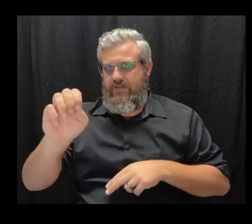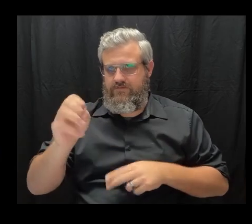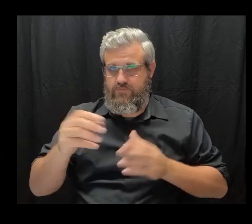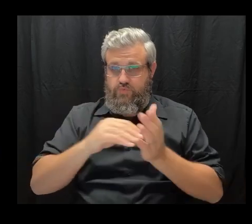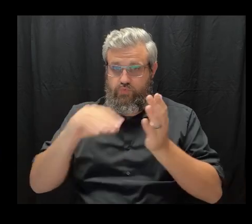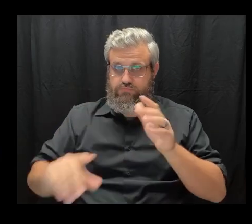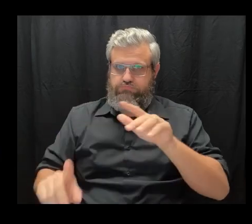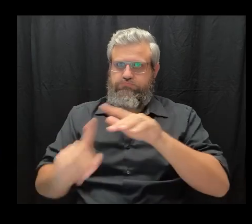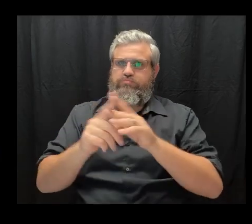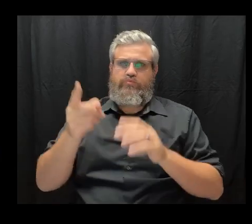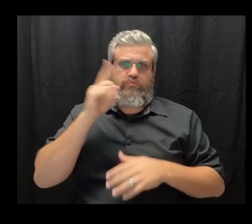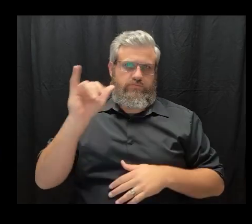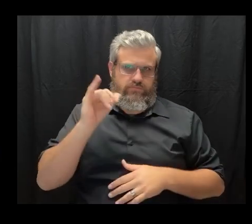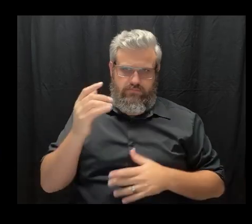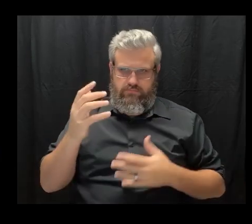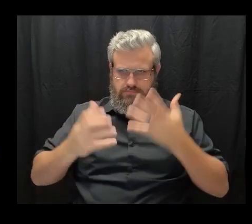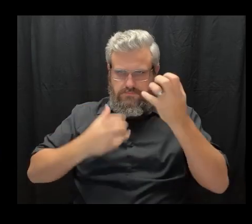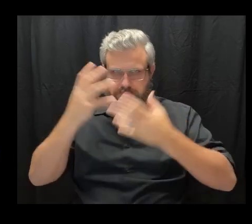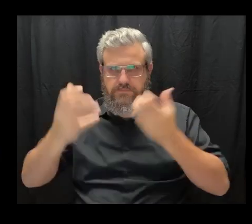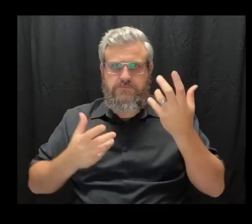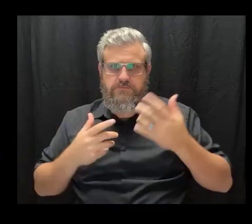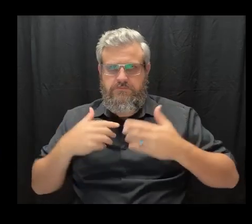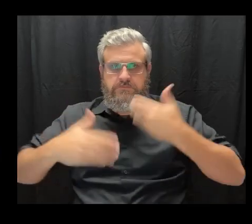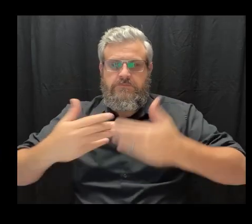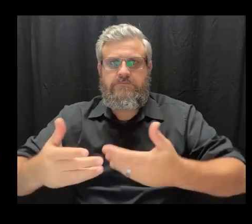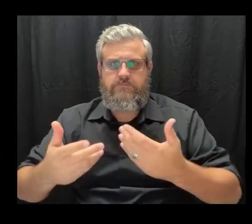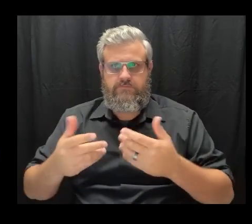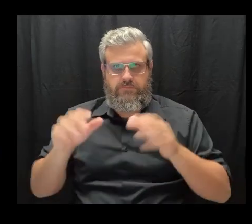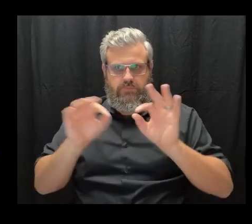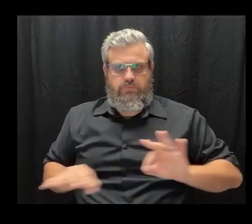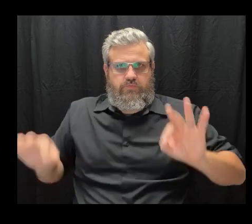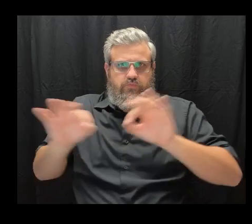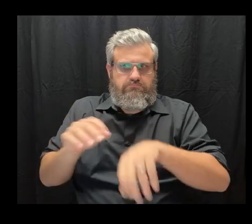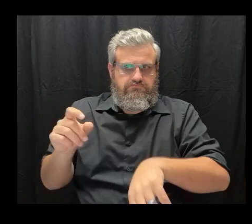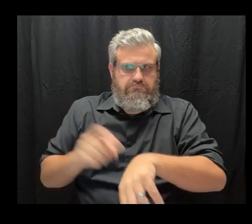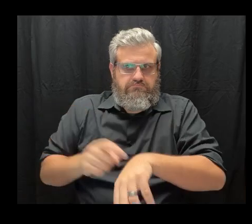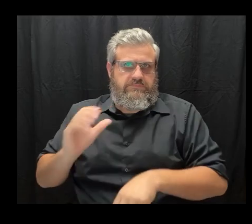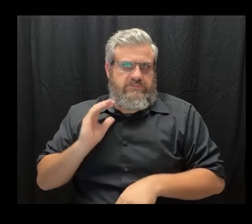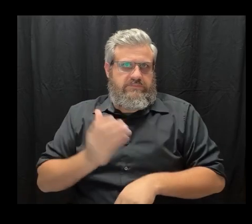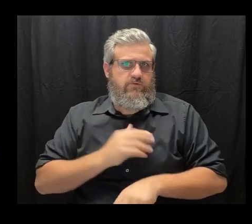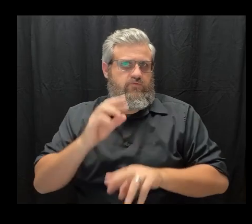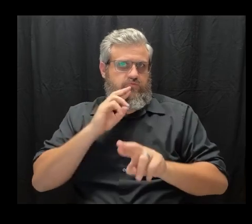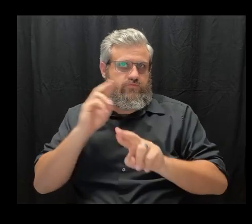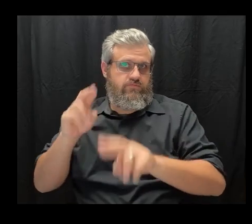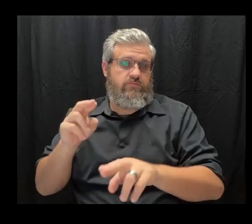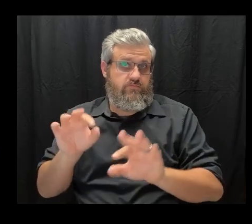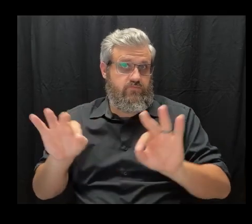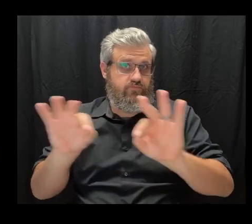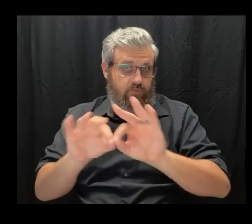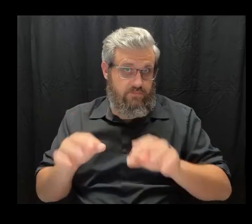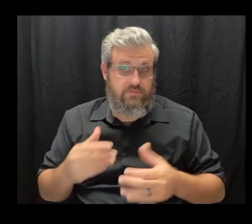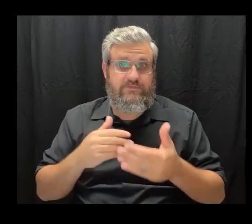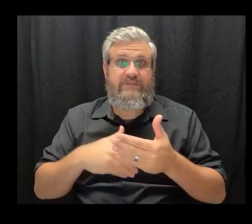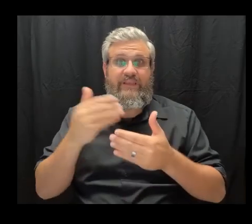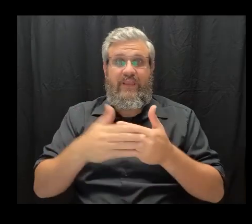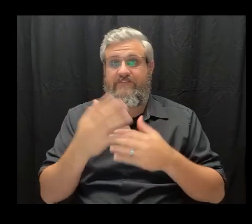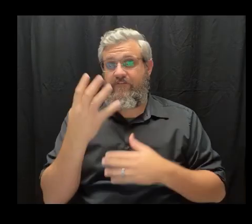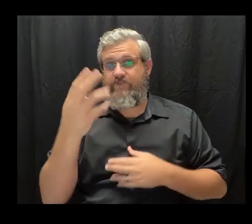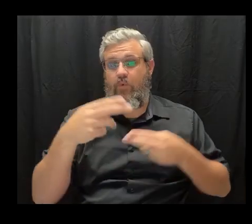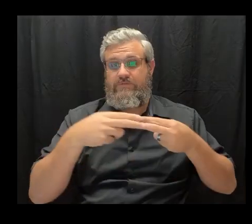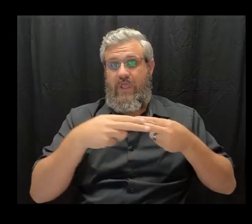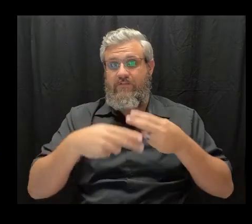acceleration. These are key points where our response matters most. The strategies listed on the next four slides from the Center